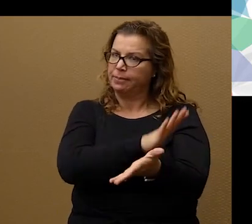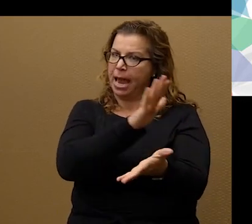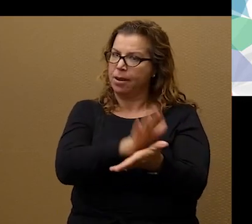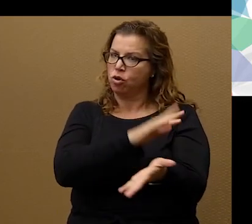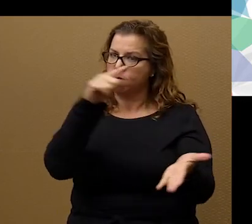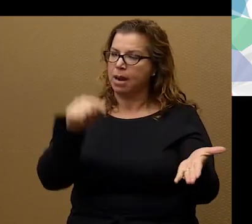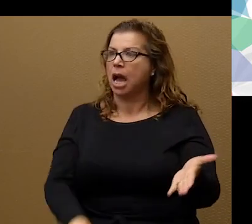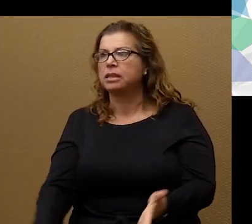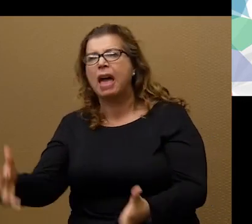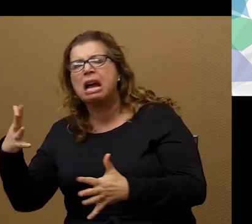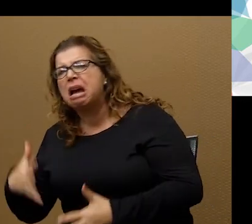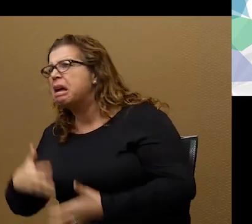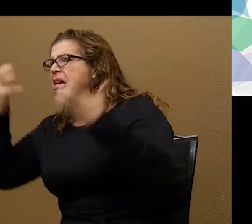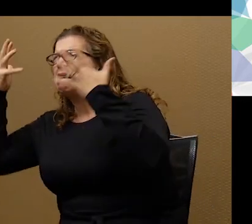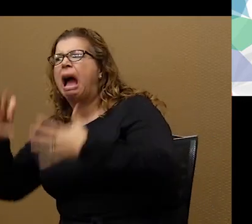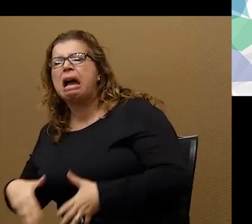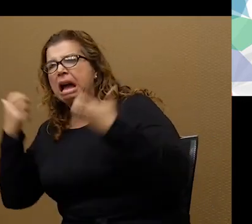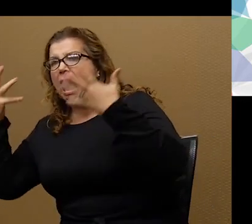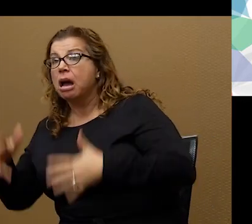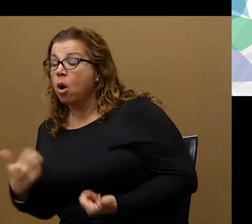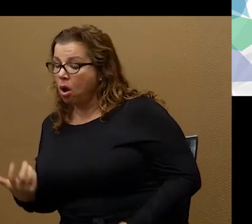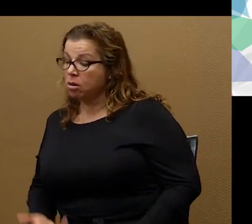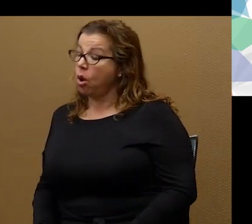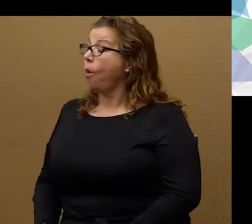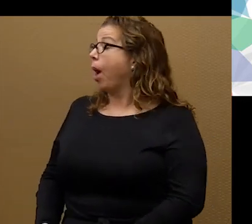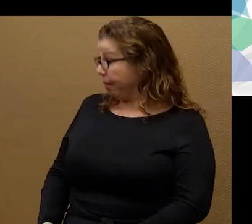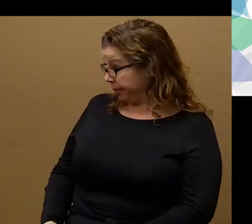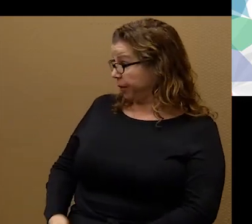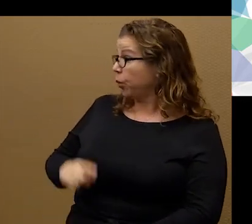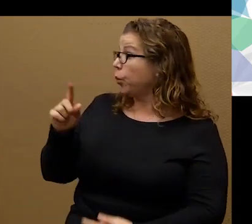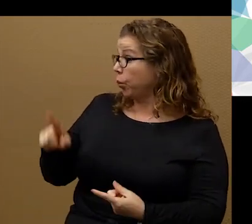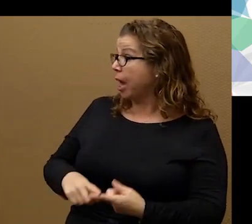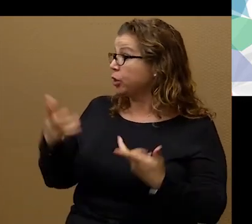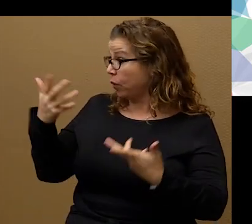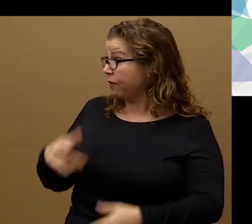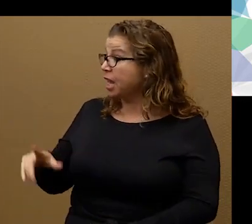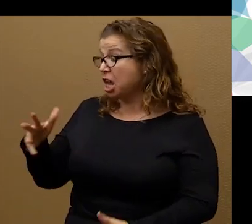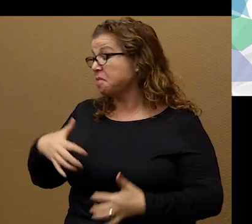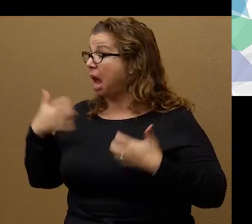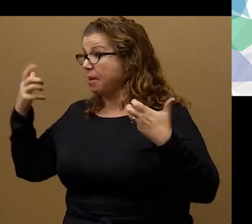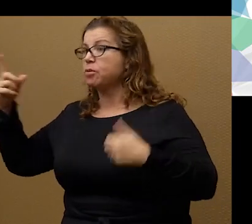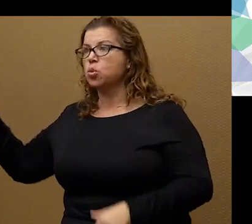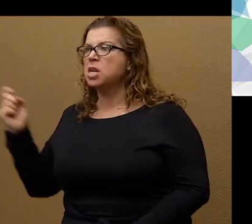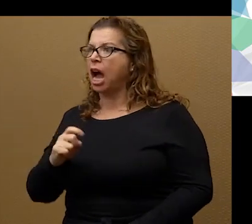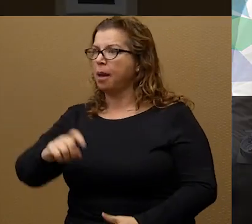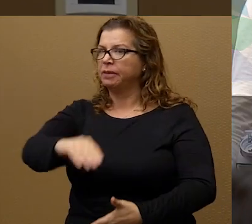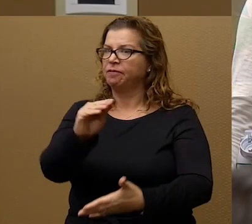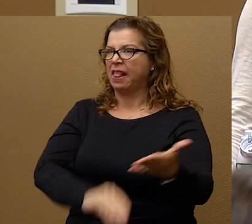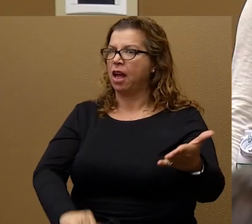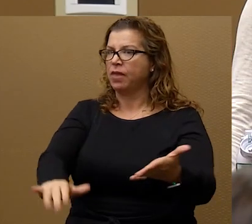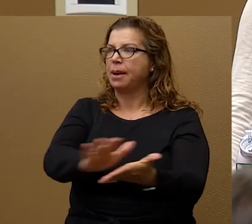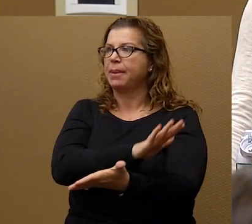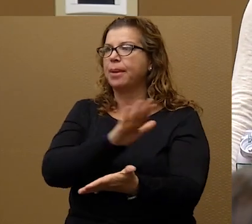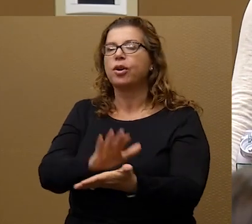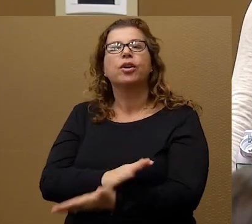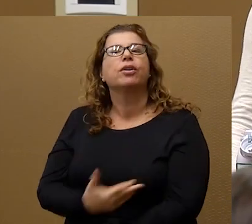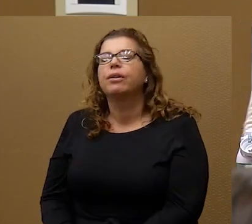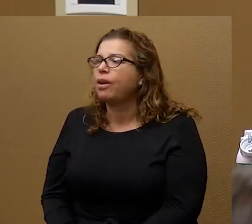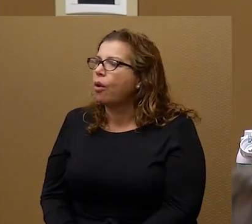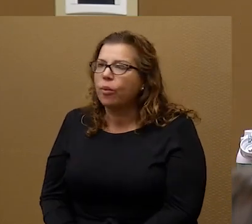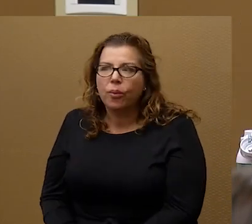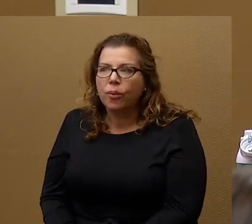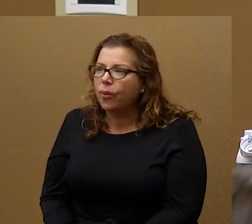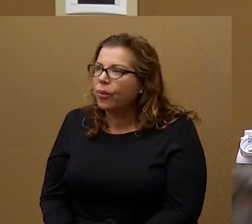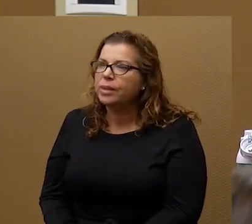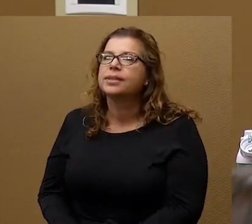And they're screaming, and we're like, okay, well, when you come back and you calm down, you're still going to finish this worksheet. That's not always the case,